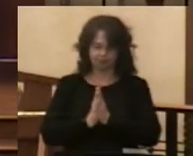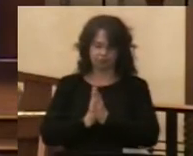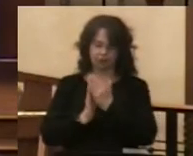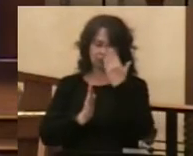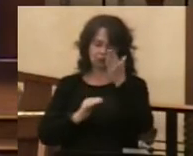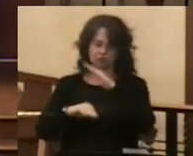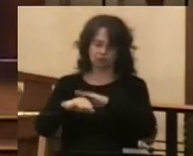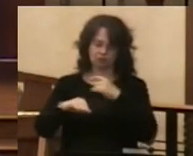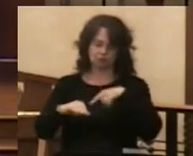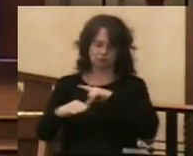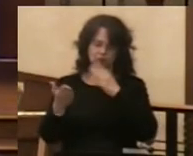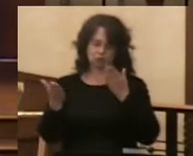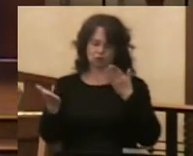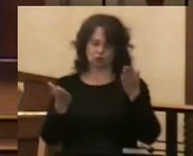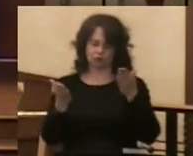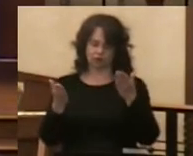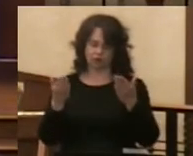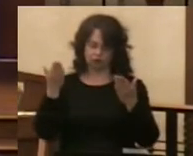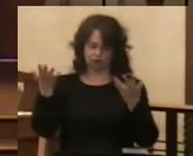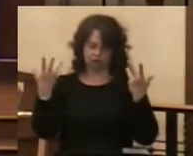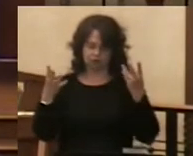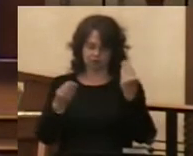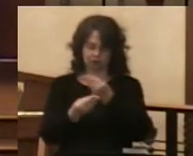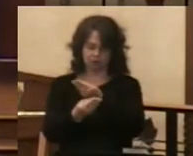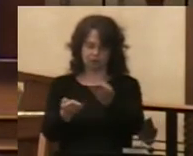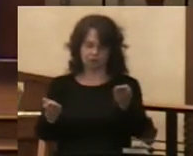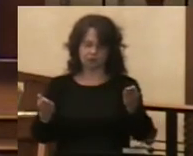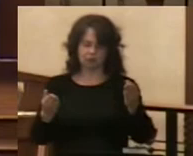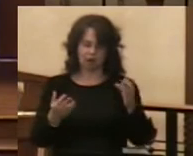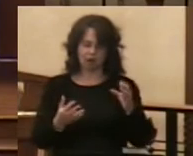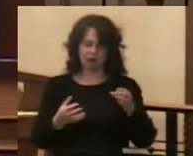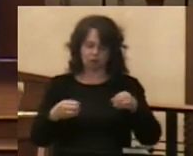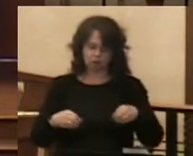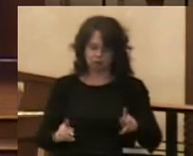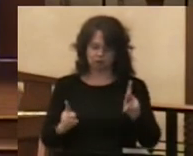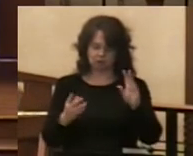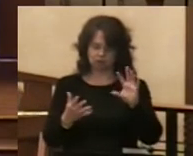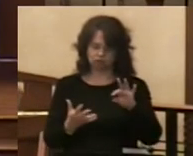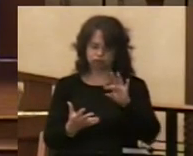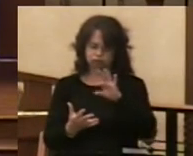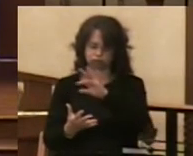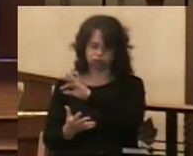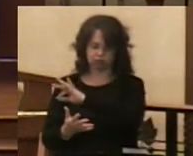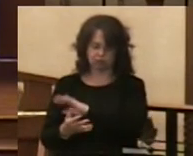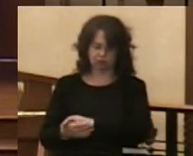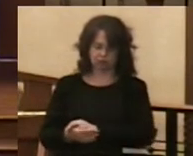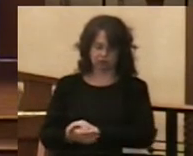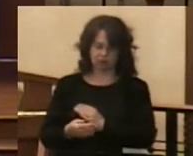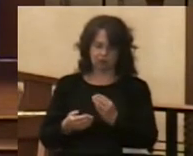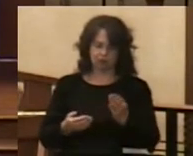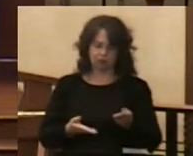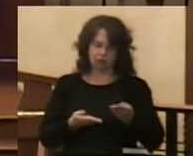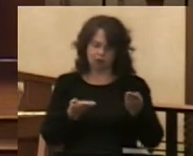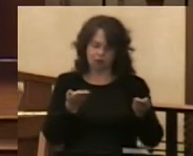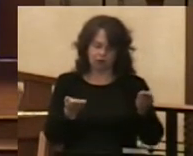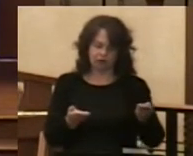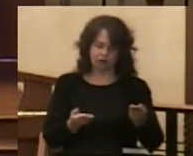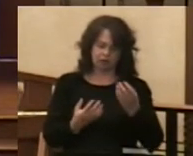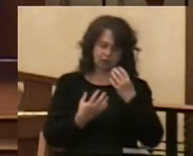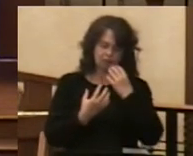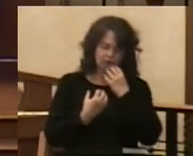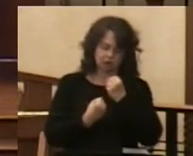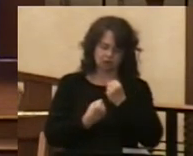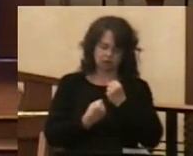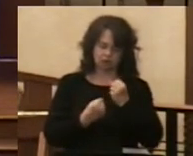You have called us to serve, and you give us so many opportunities. It may be offering compassion to a